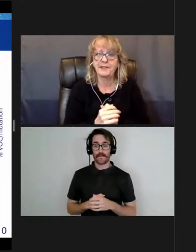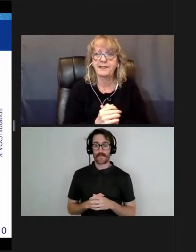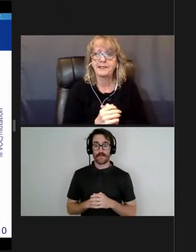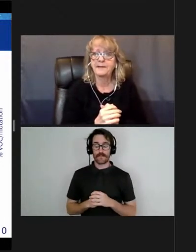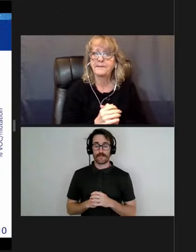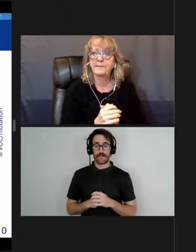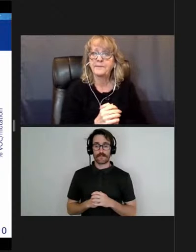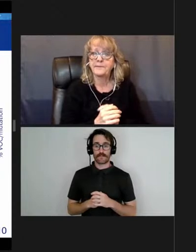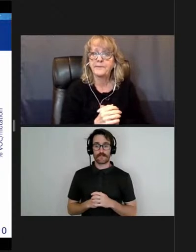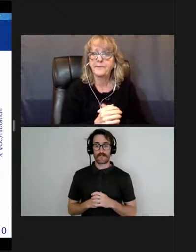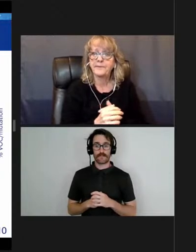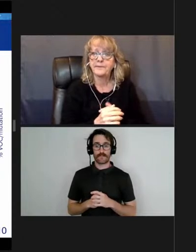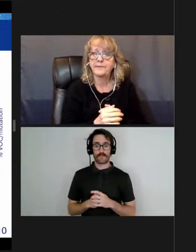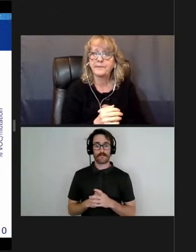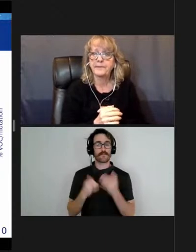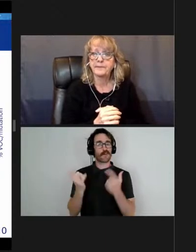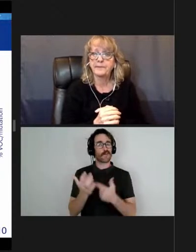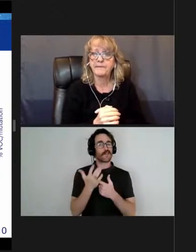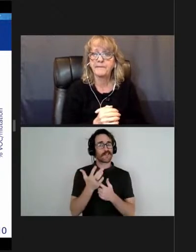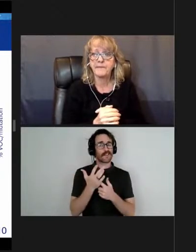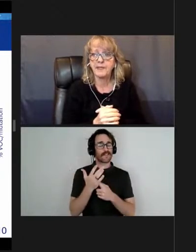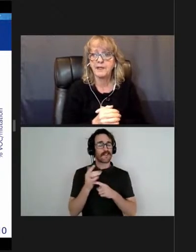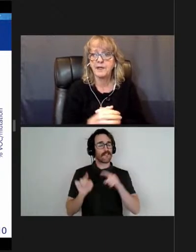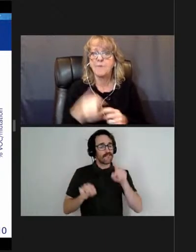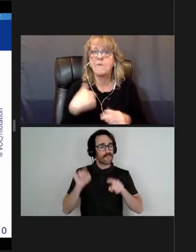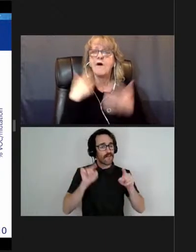I want to touch about variants of concern.